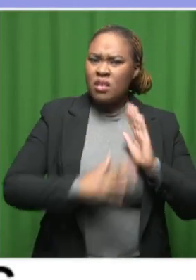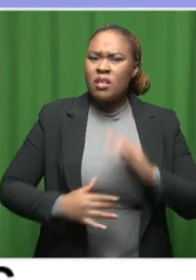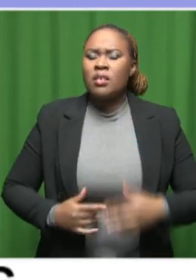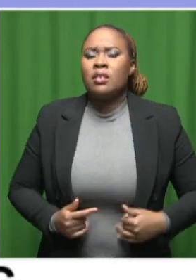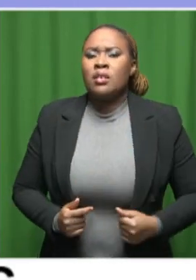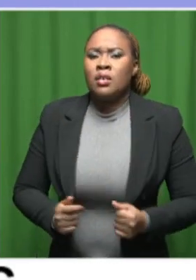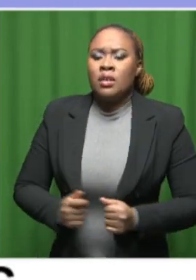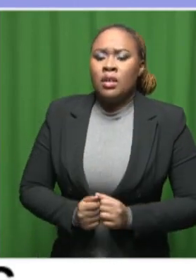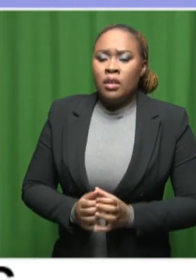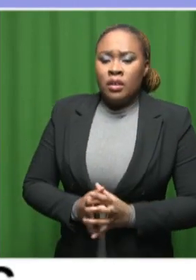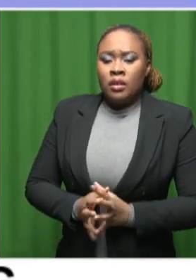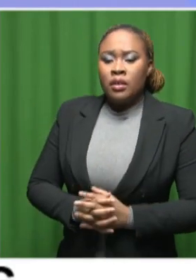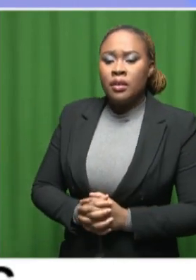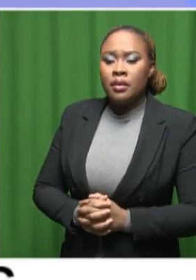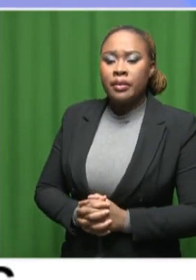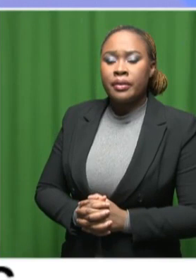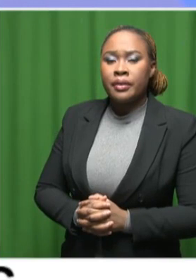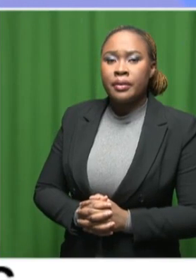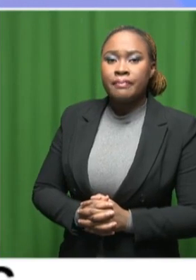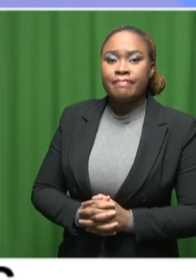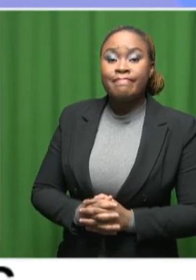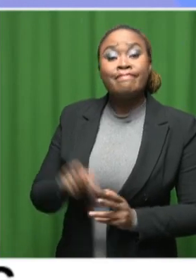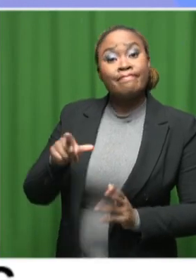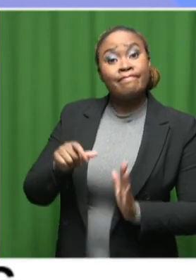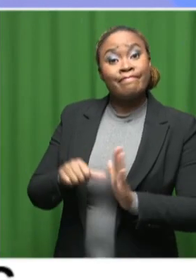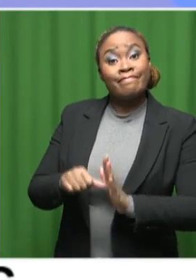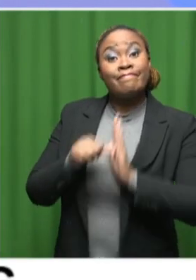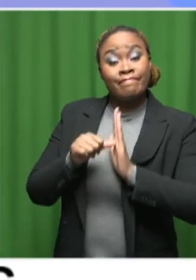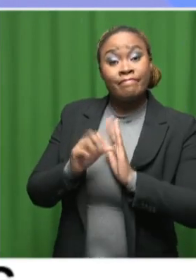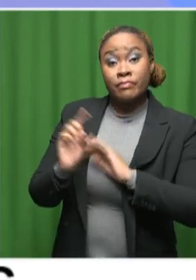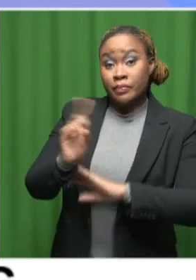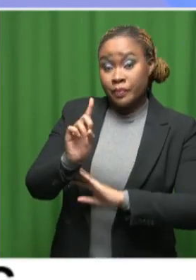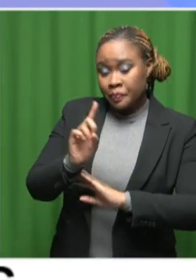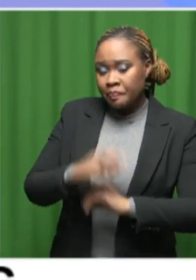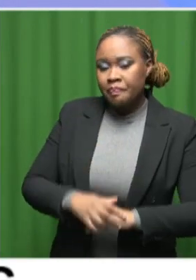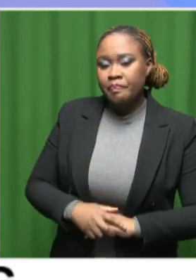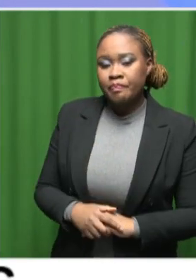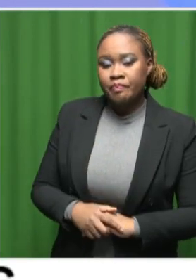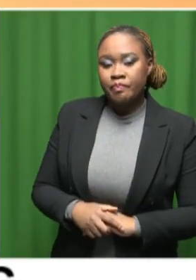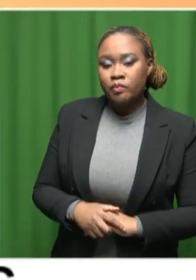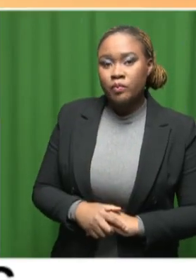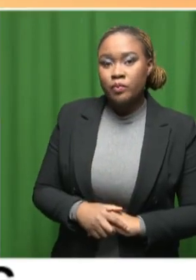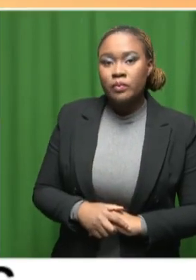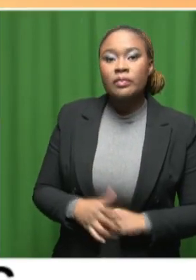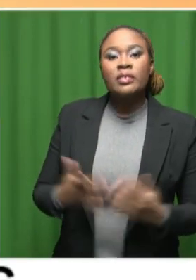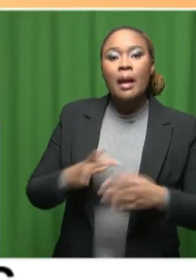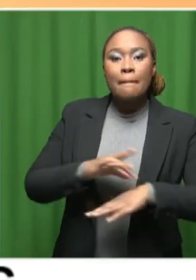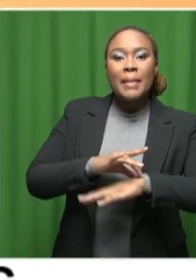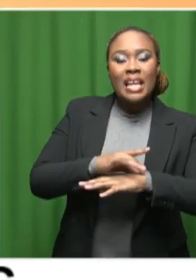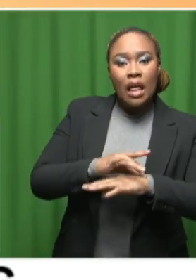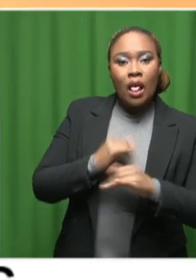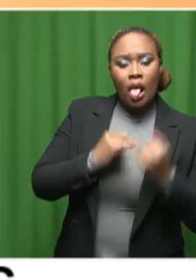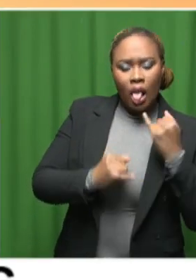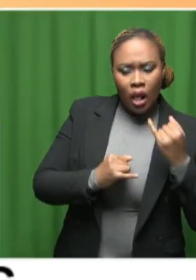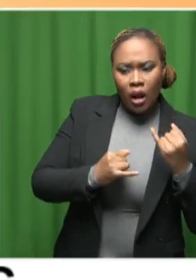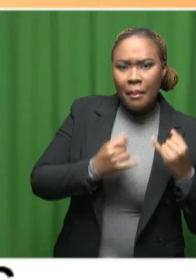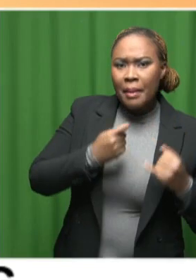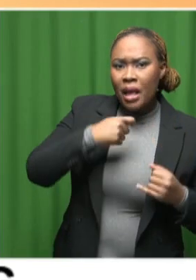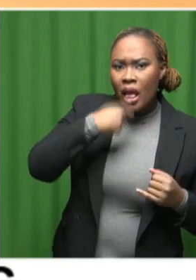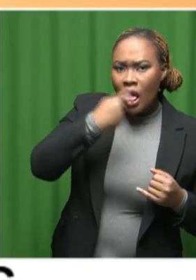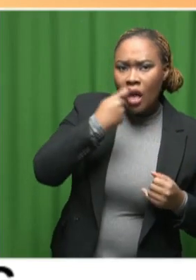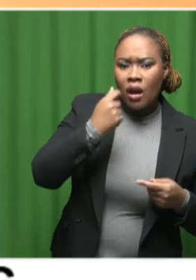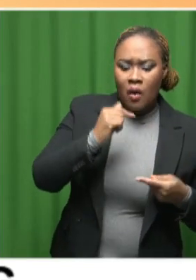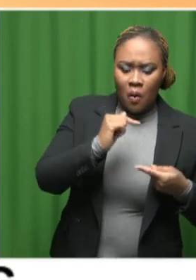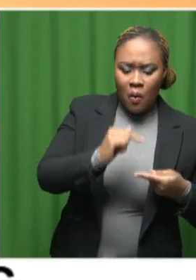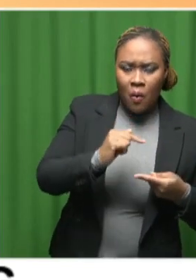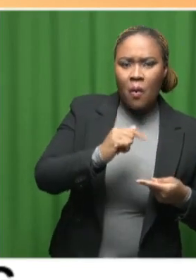So, that is the main thing about when one defines a medication error, a medicine error. It really has to